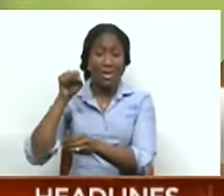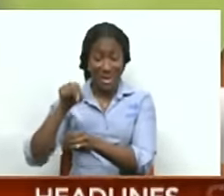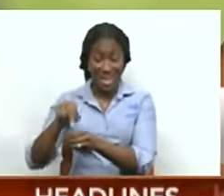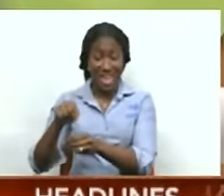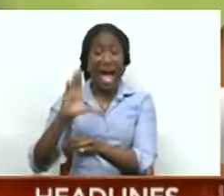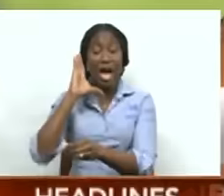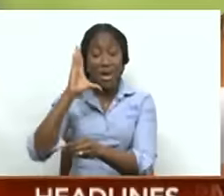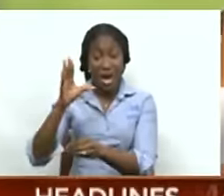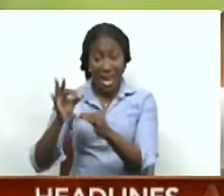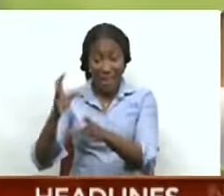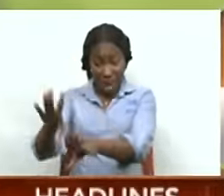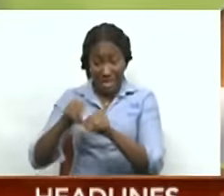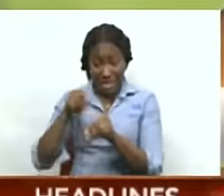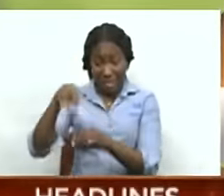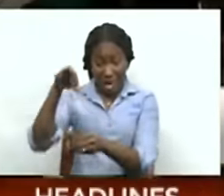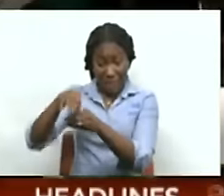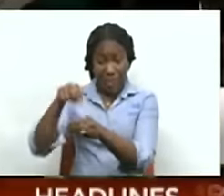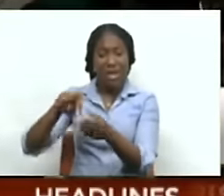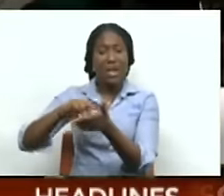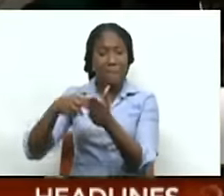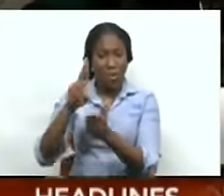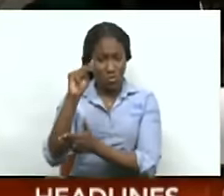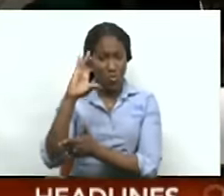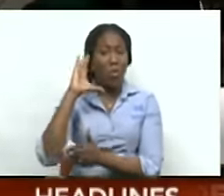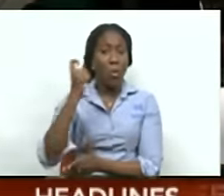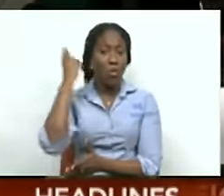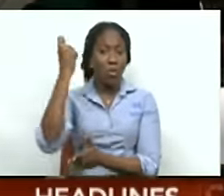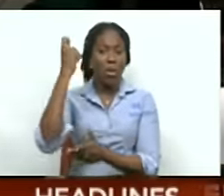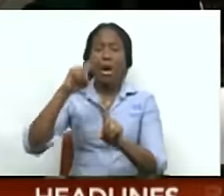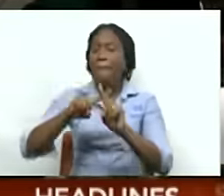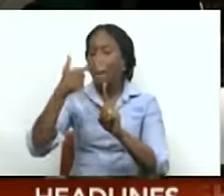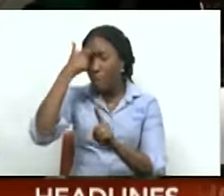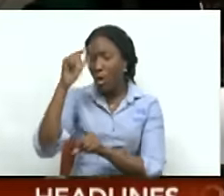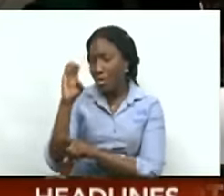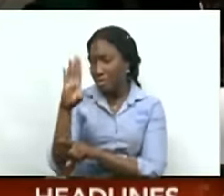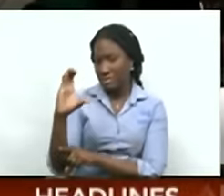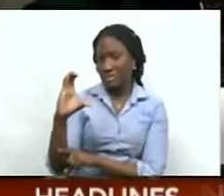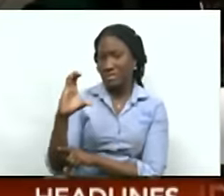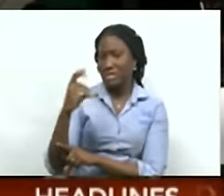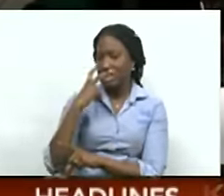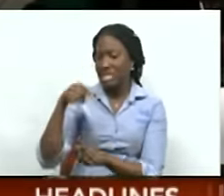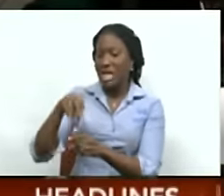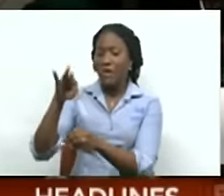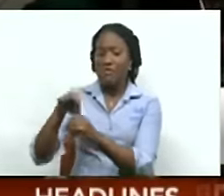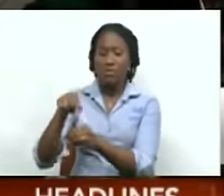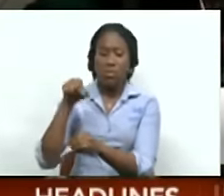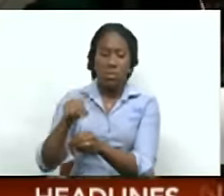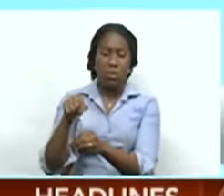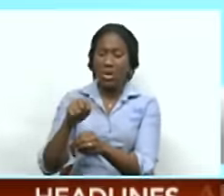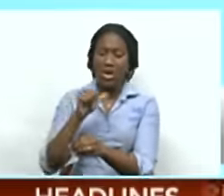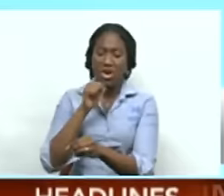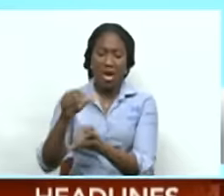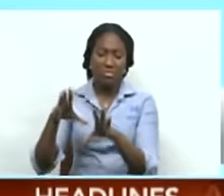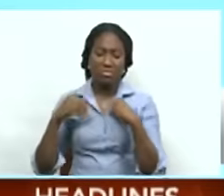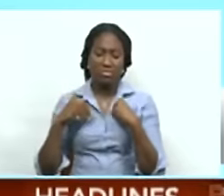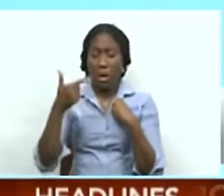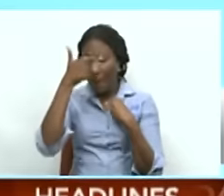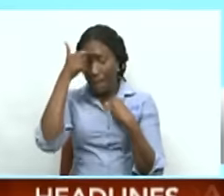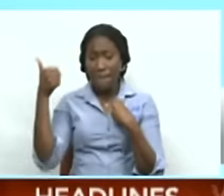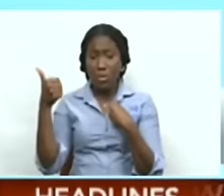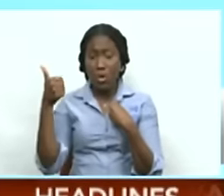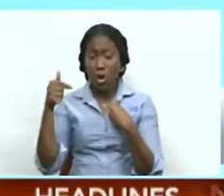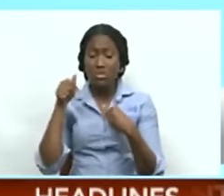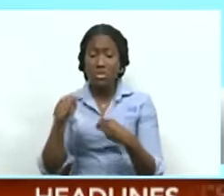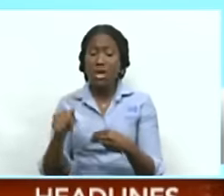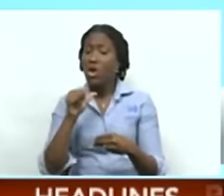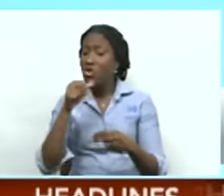after the recount on election night. Justice Robertson ruled that EBC officials did not have the power to consider the ballot as it